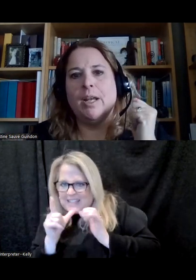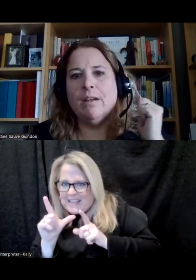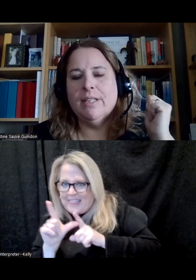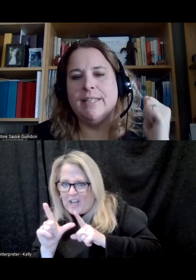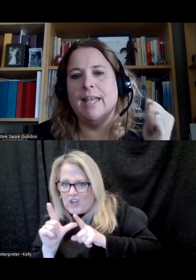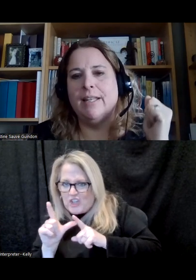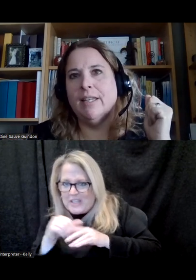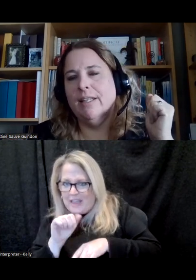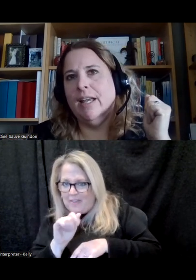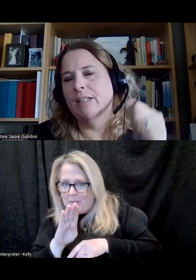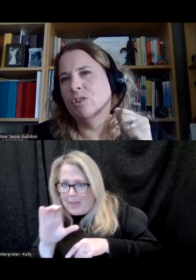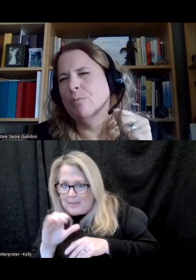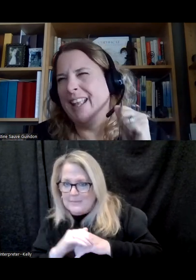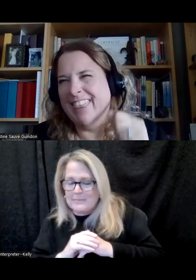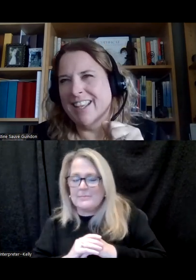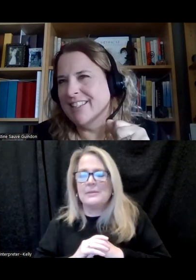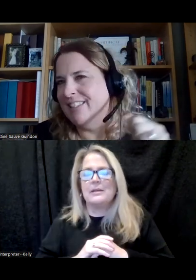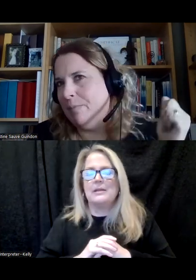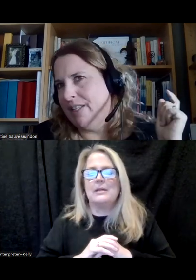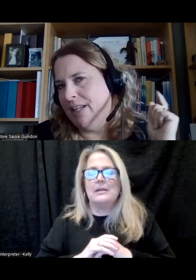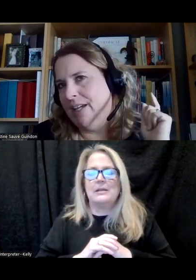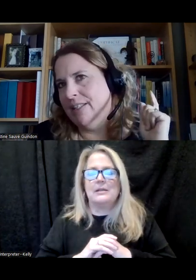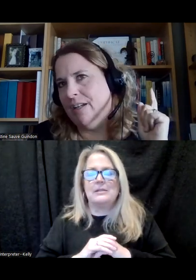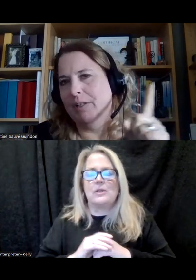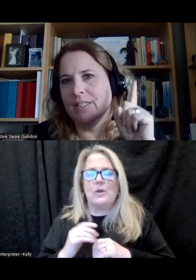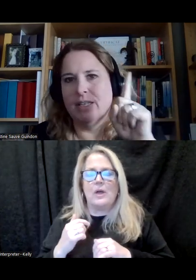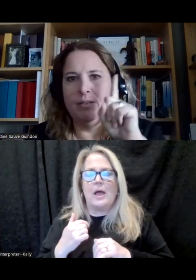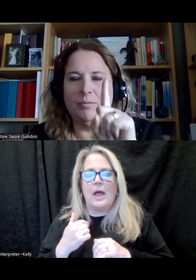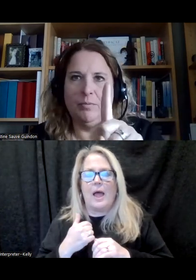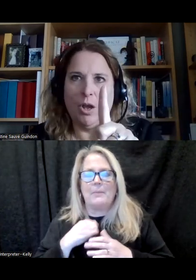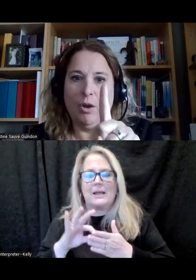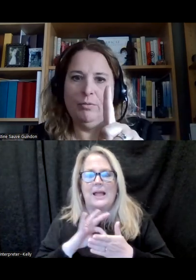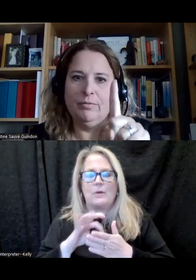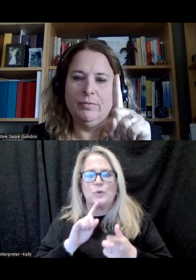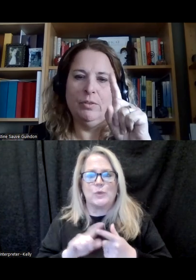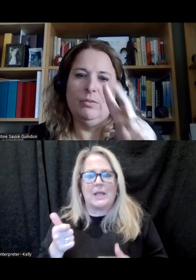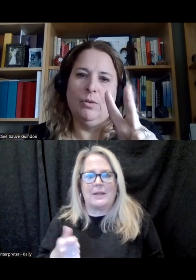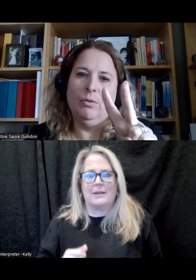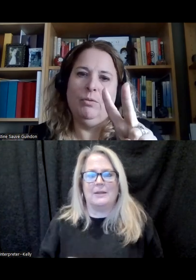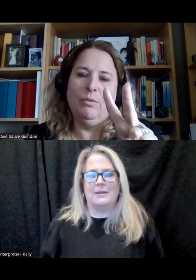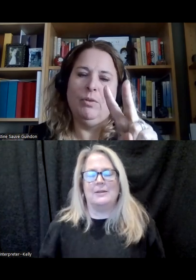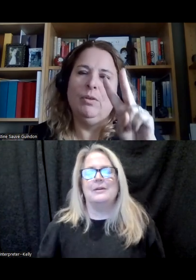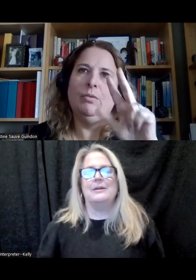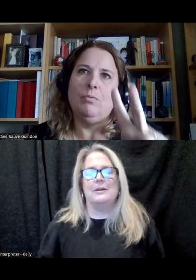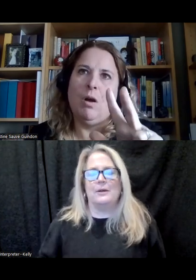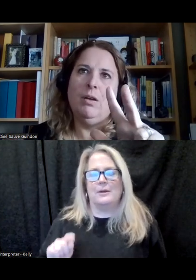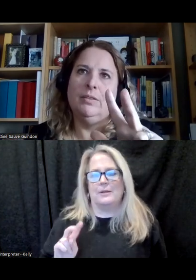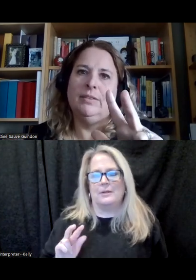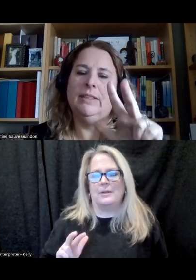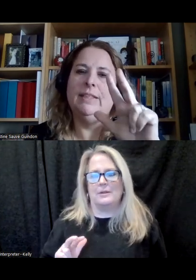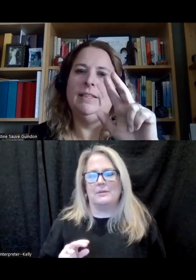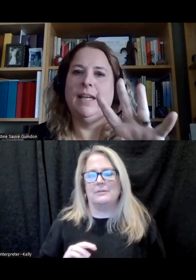I'm going to count to 10 in LSQ, but I think it's the same as an ASL. Let's see. 1, 2,